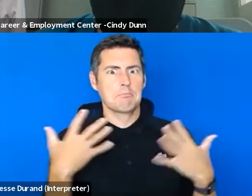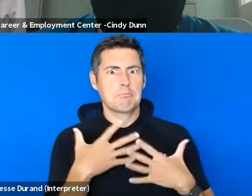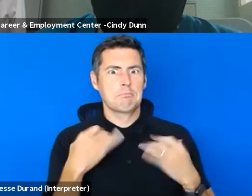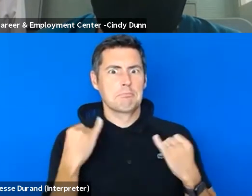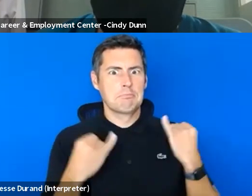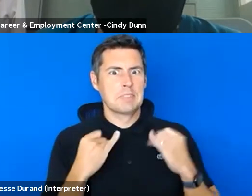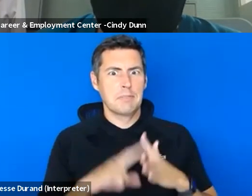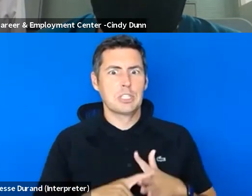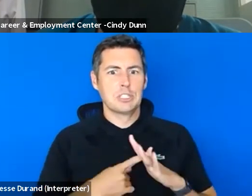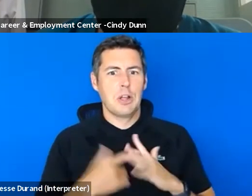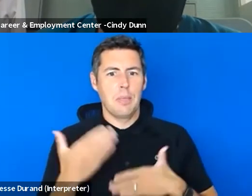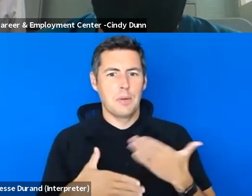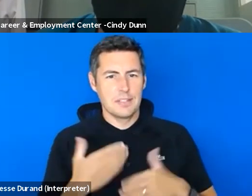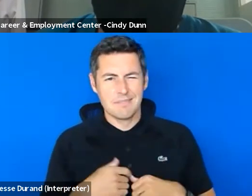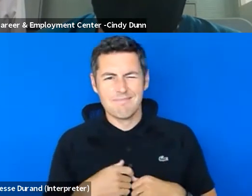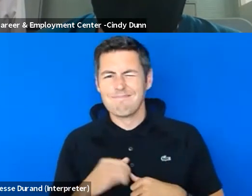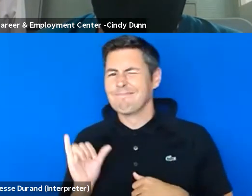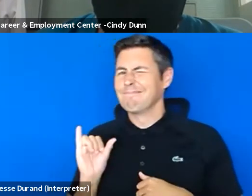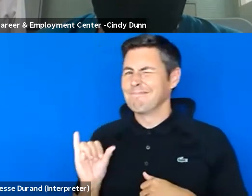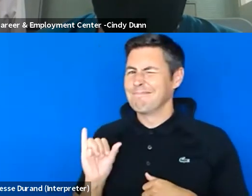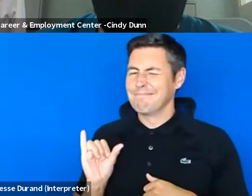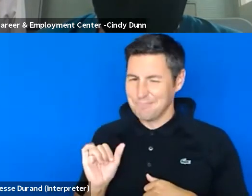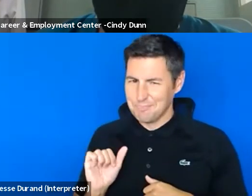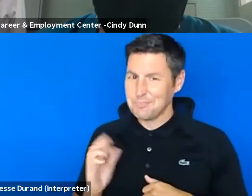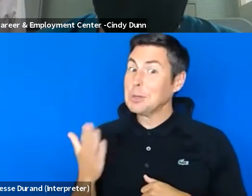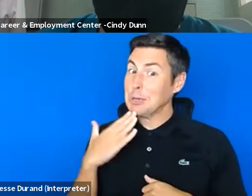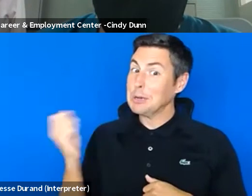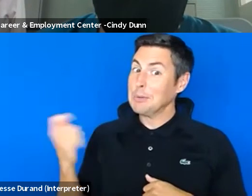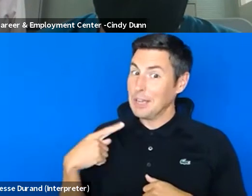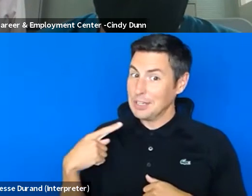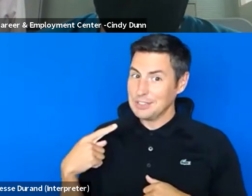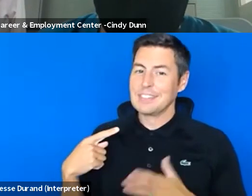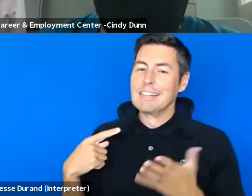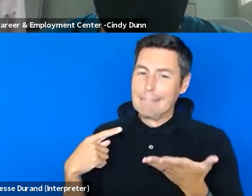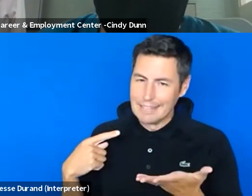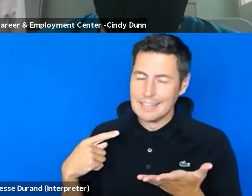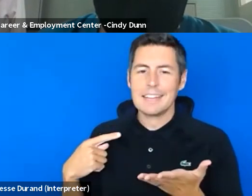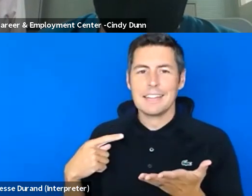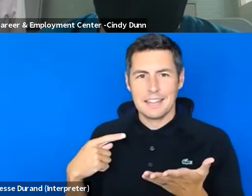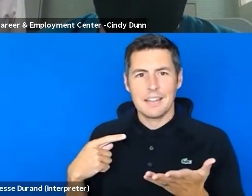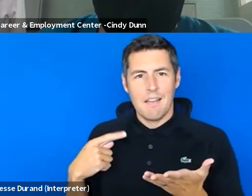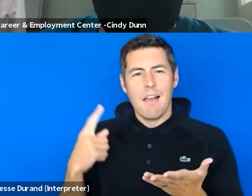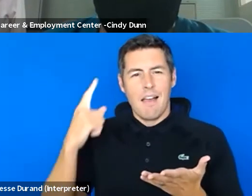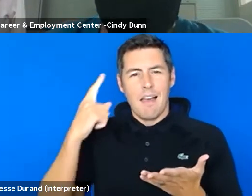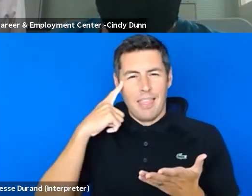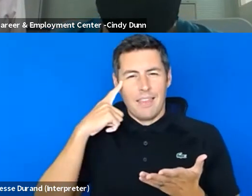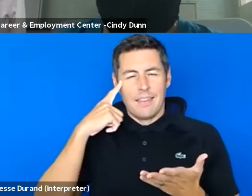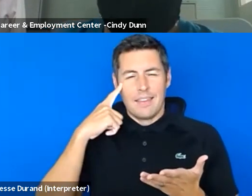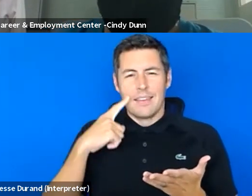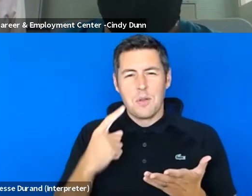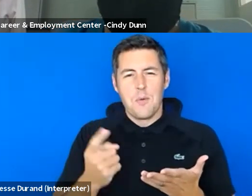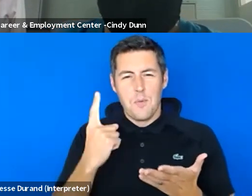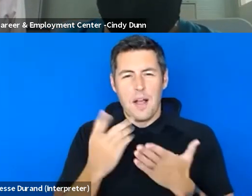process. Yeah, that's a really great question, Enrique. And I think that one of the things the program